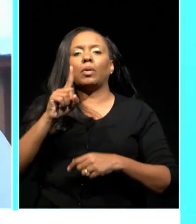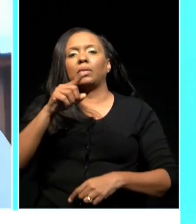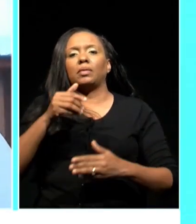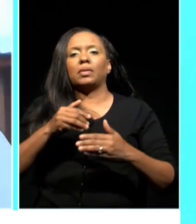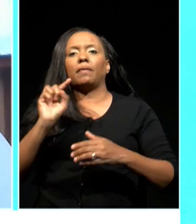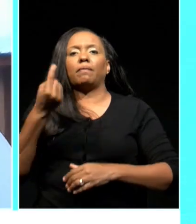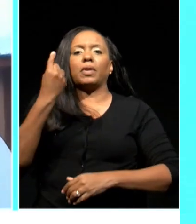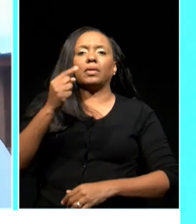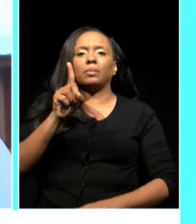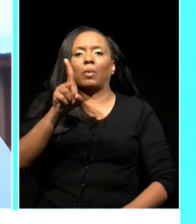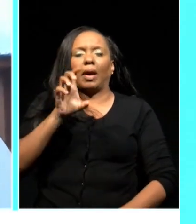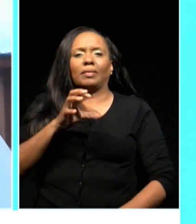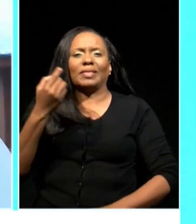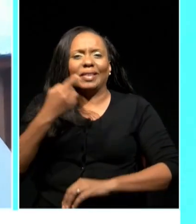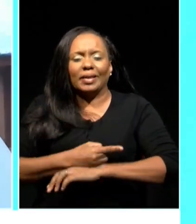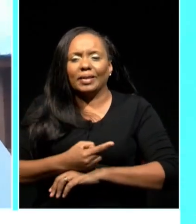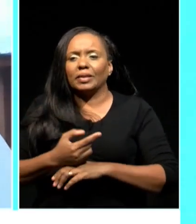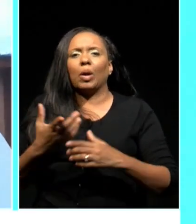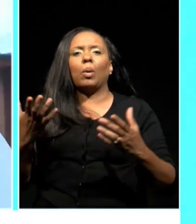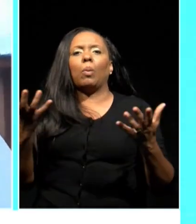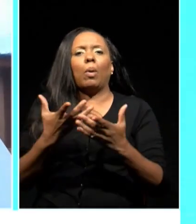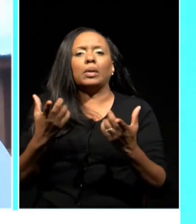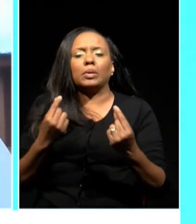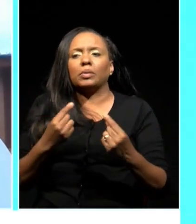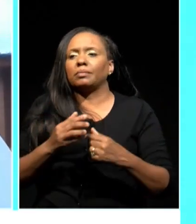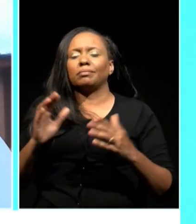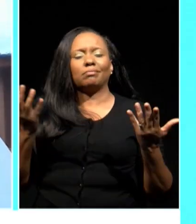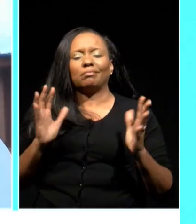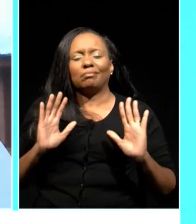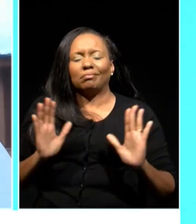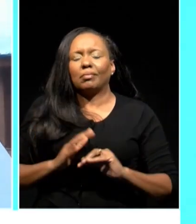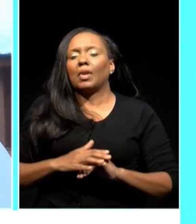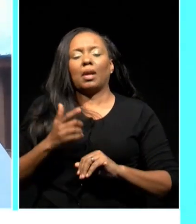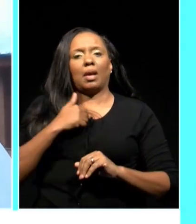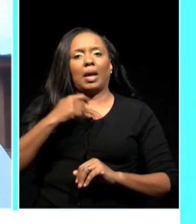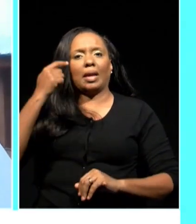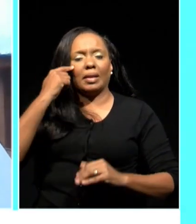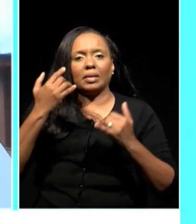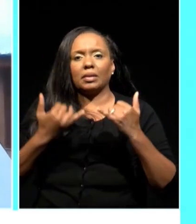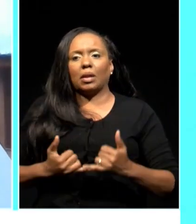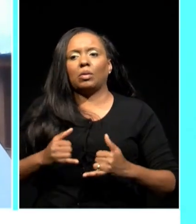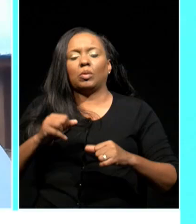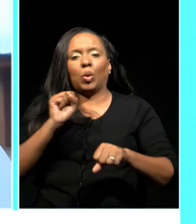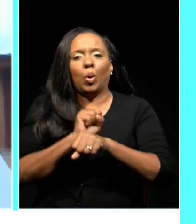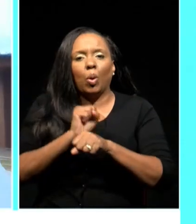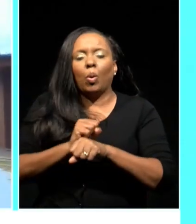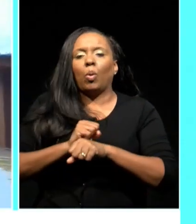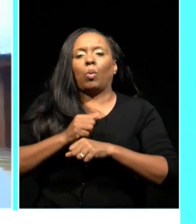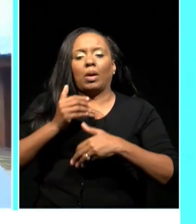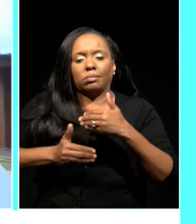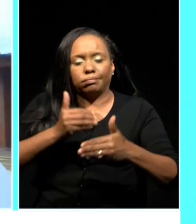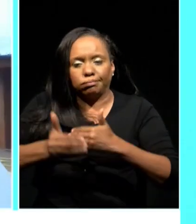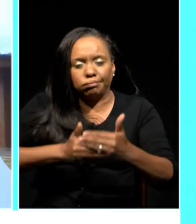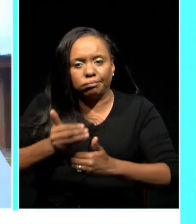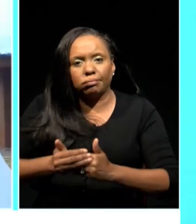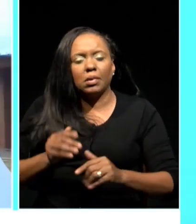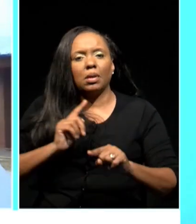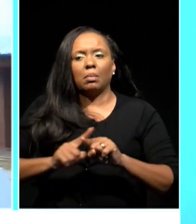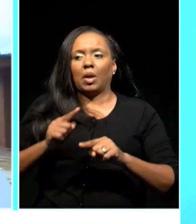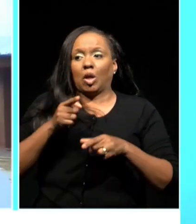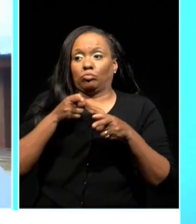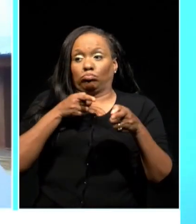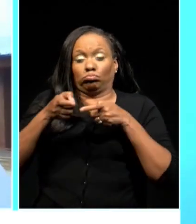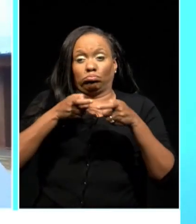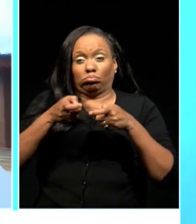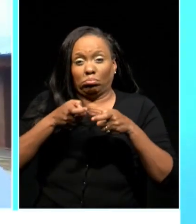to work to see how to make that vision practical. I think that is what they would need to do. The question of governance and the question